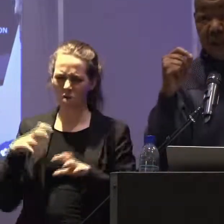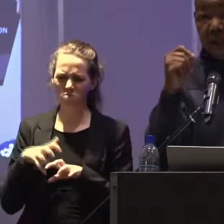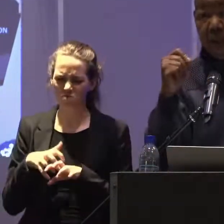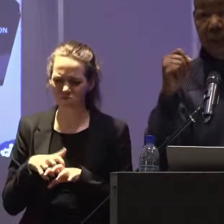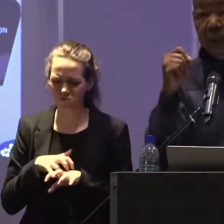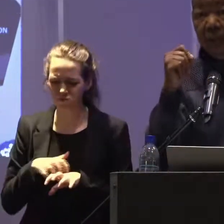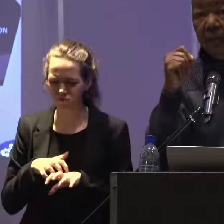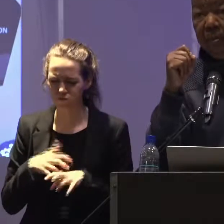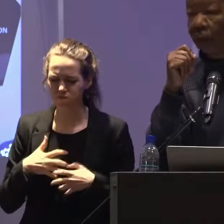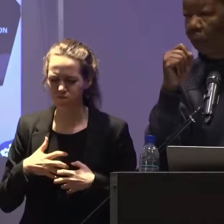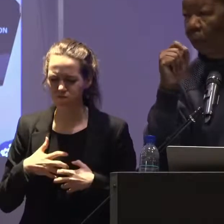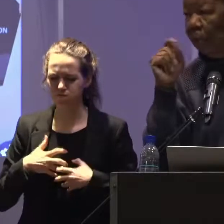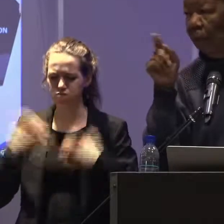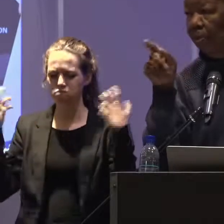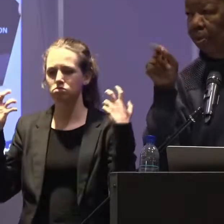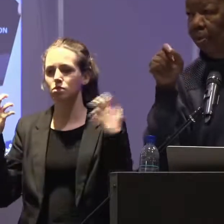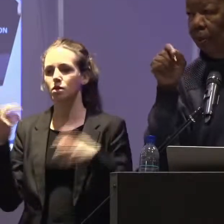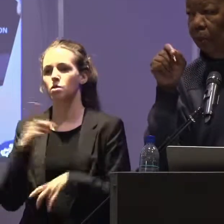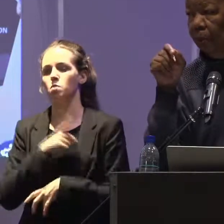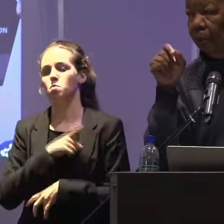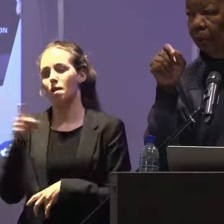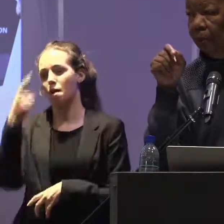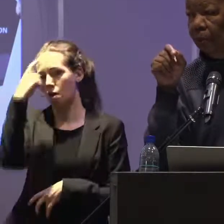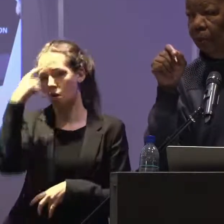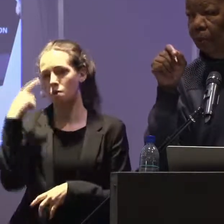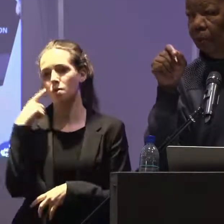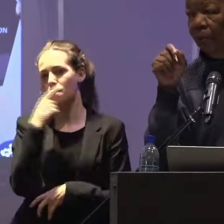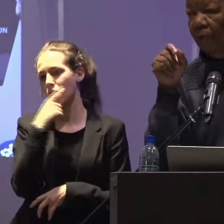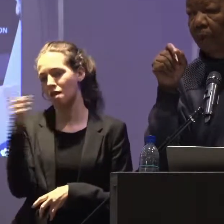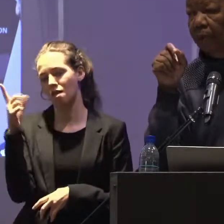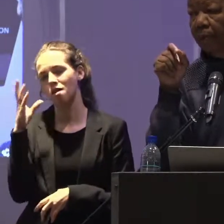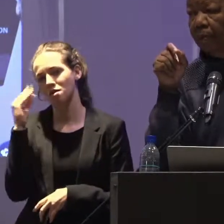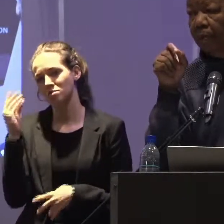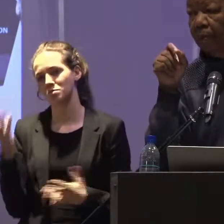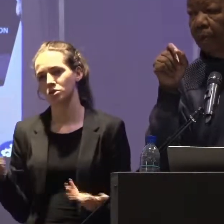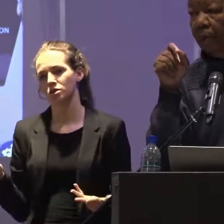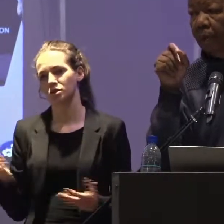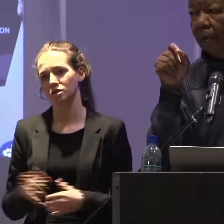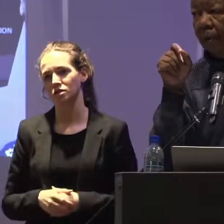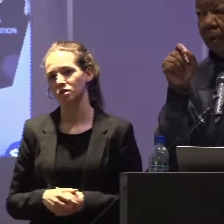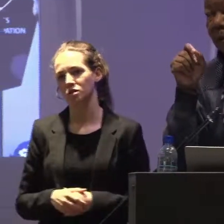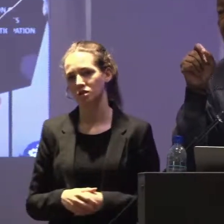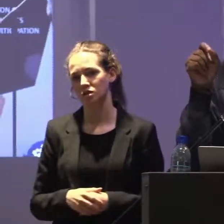expressed by the Khoisan people. Never.